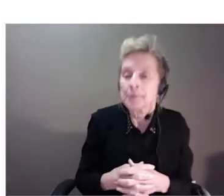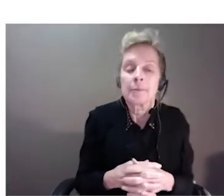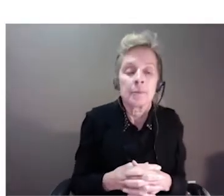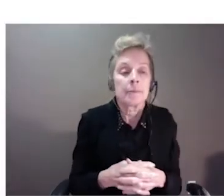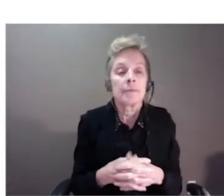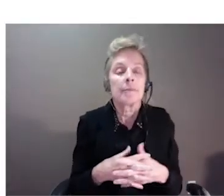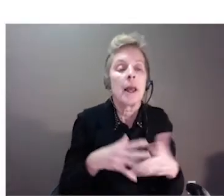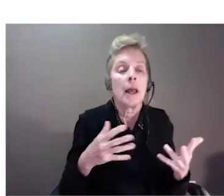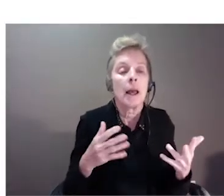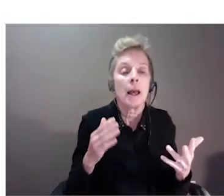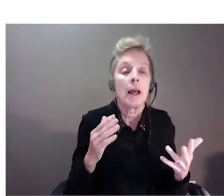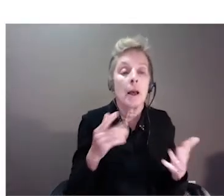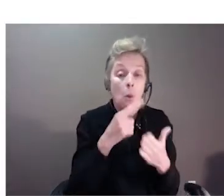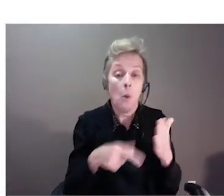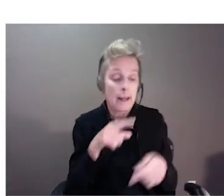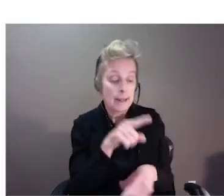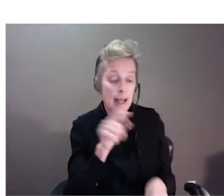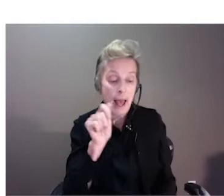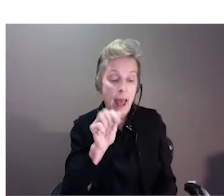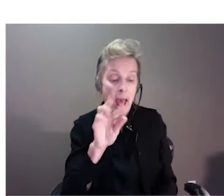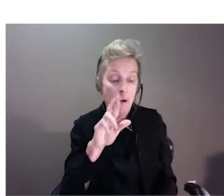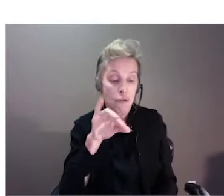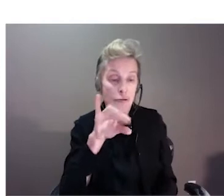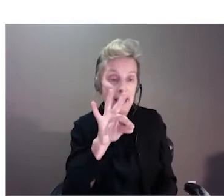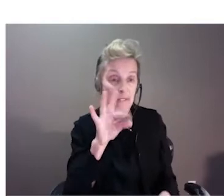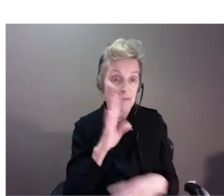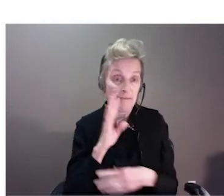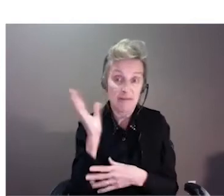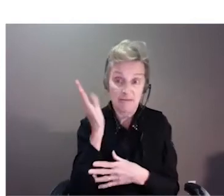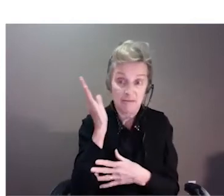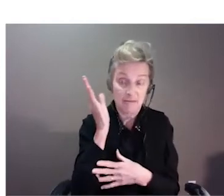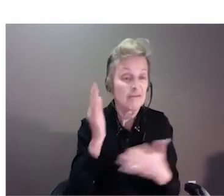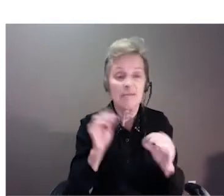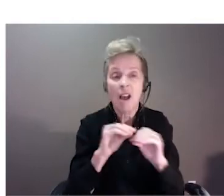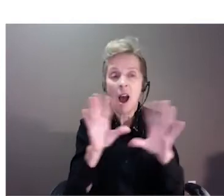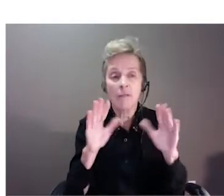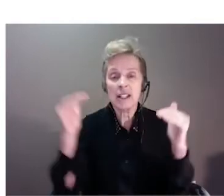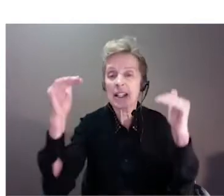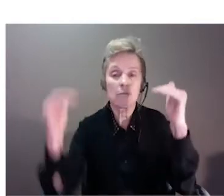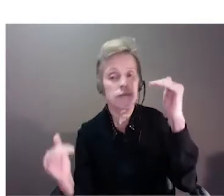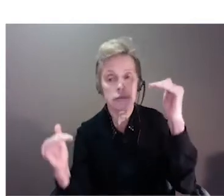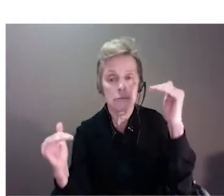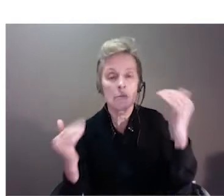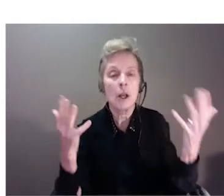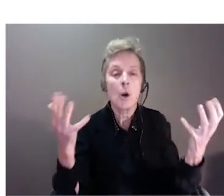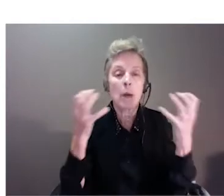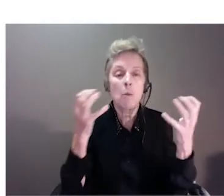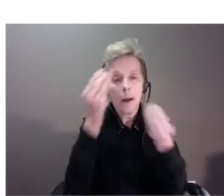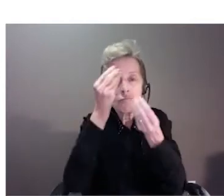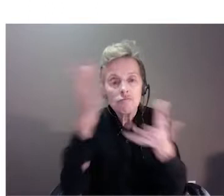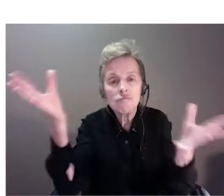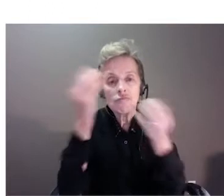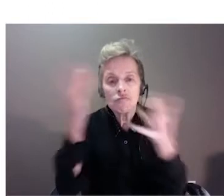Based on what Arif presented, obviously, there are some inequities in the future work, and we wanted to elicit key informants' insights about the future work